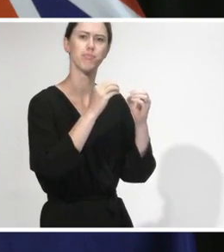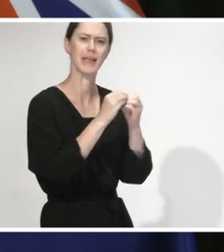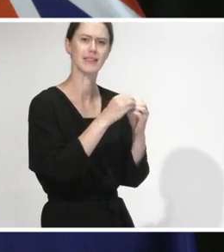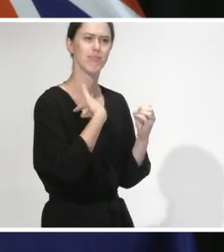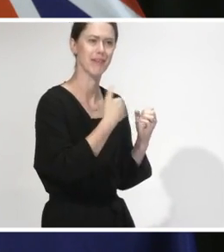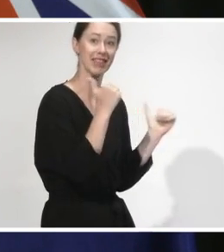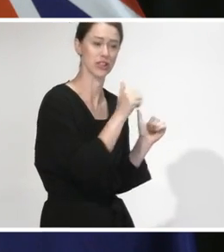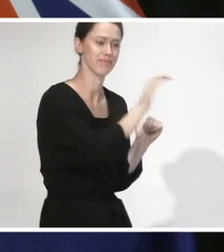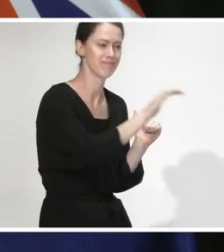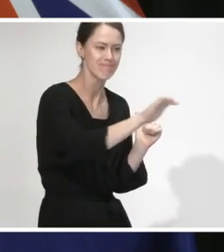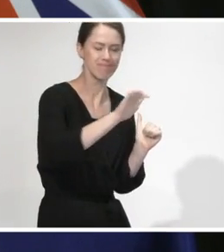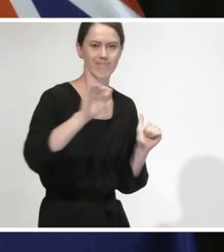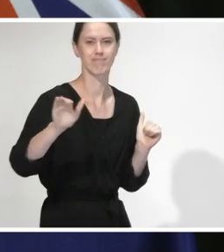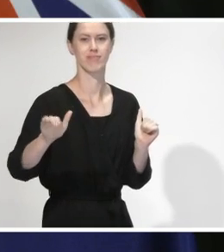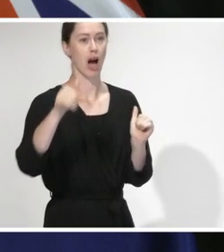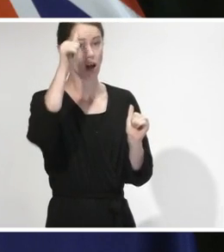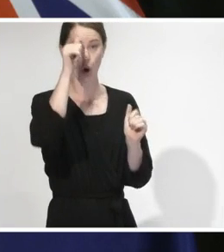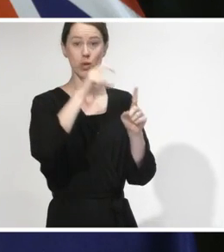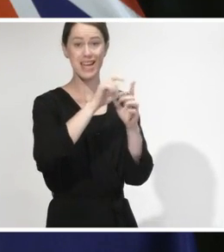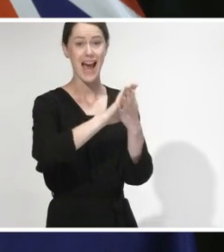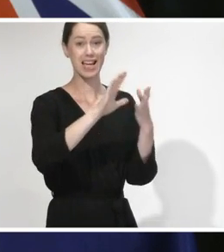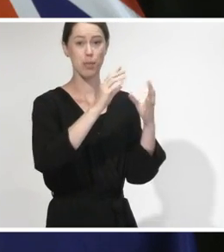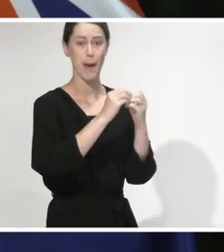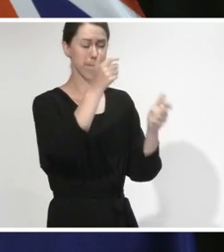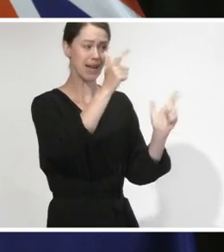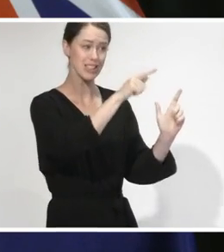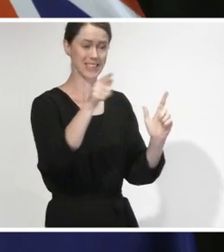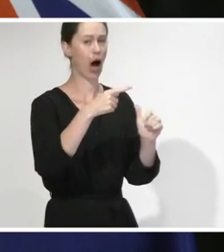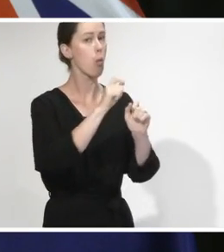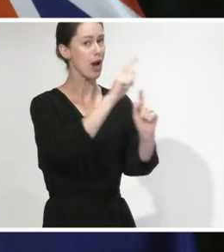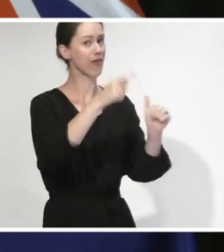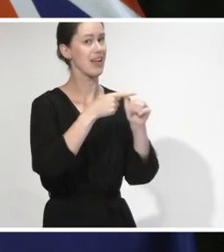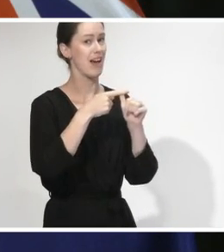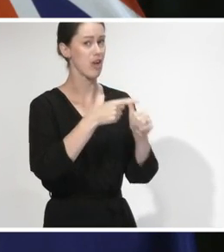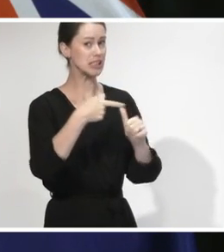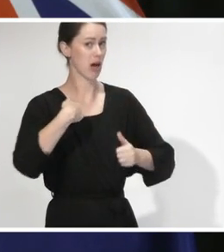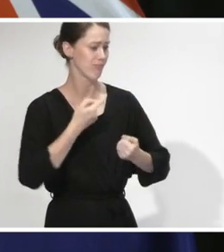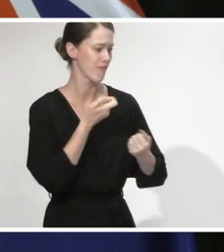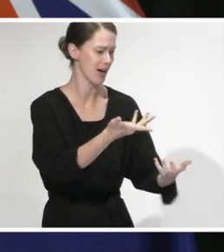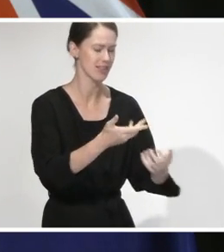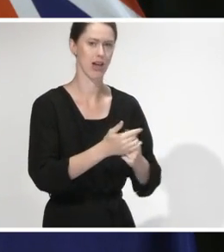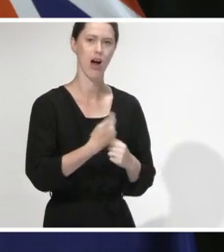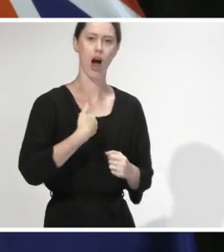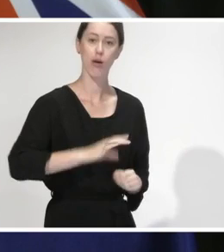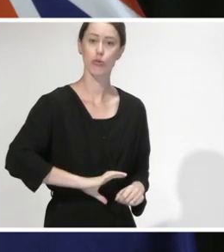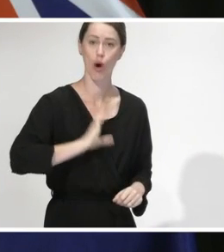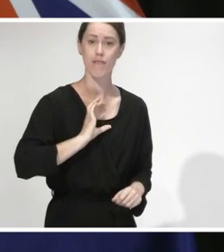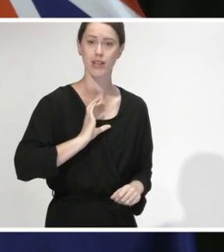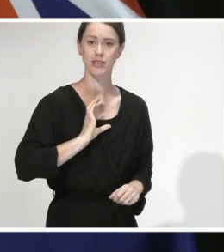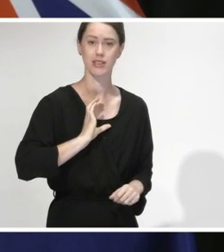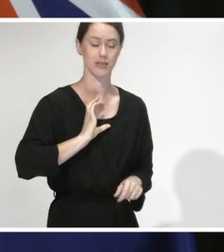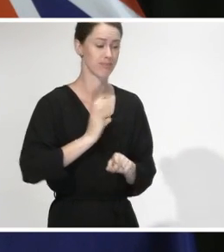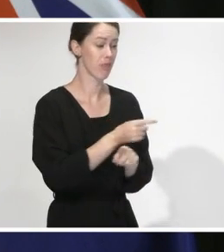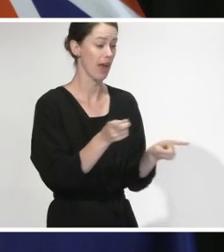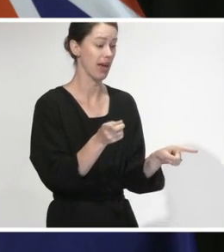that our district health board managers are very aware of what that advice is. And I'm sure that, I'm confident that